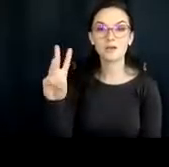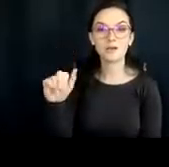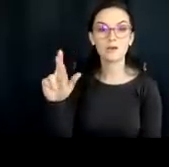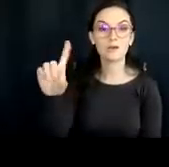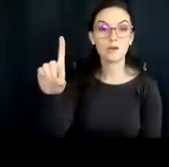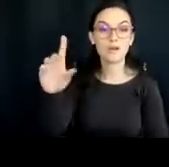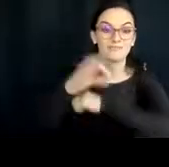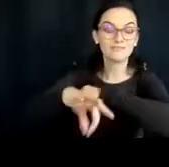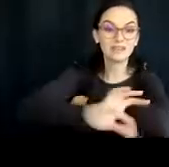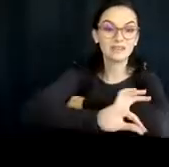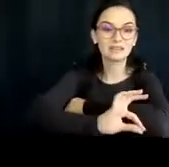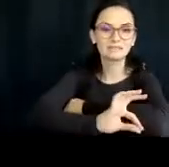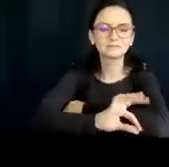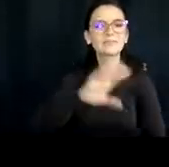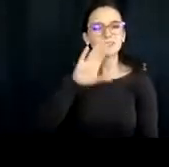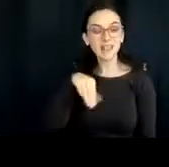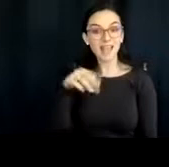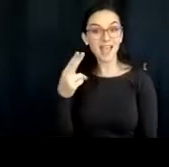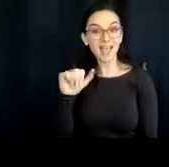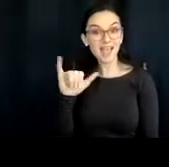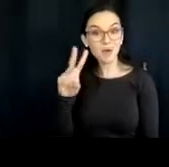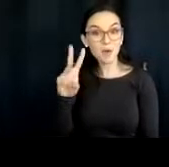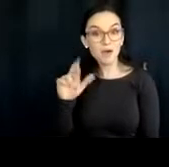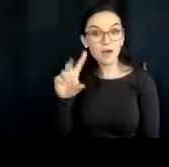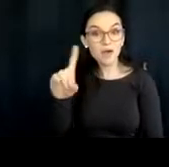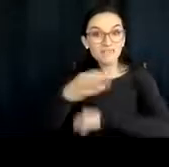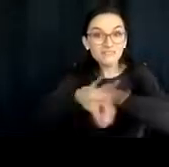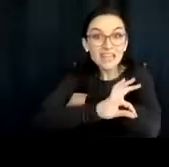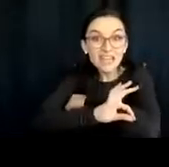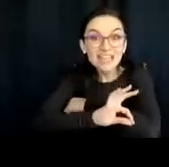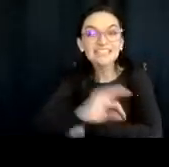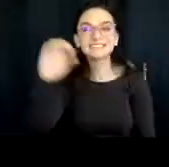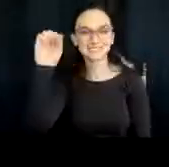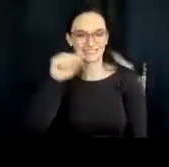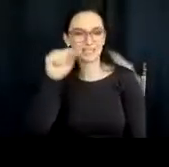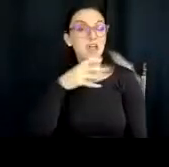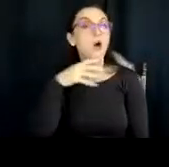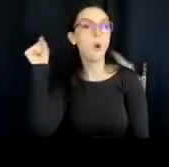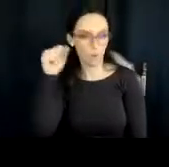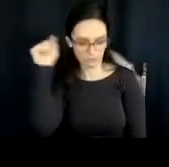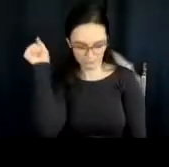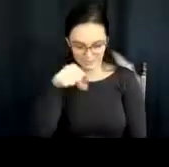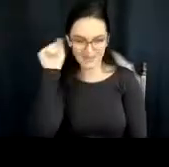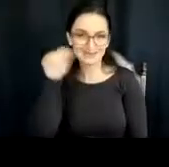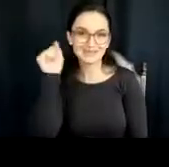At Hayward Field? At Hayward Field. That was the old Hayward Field. The old Hayward Field. Yeah.